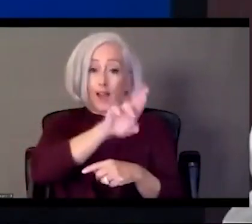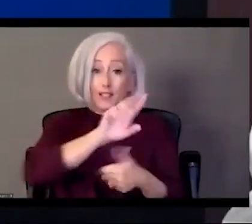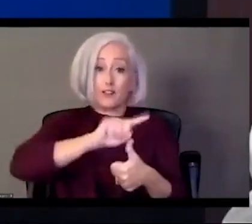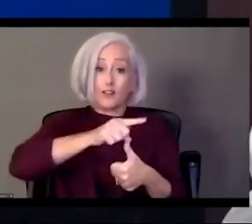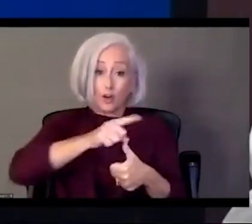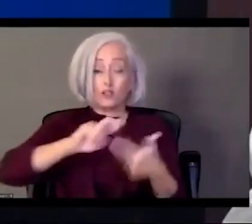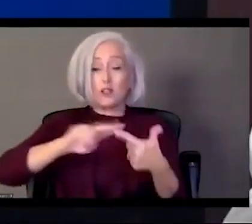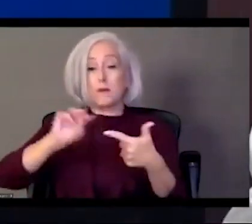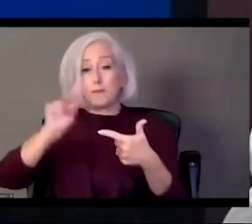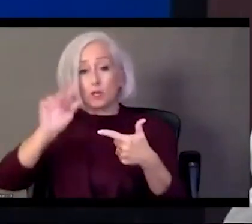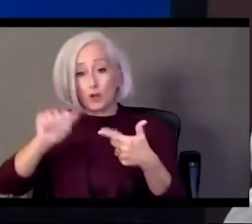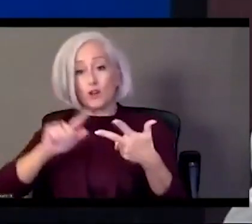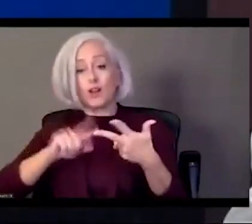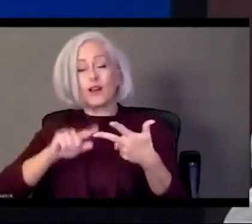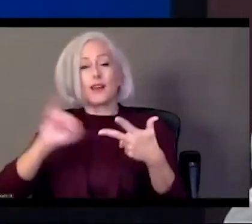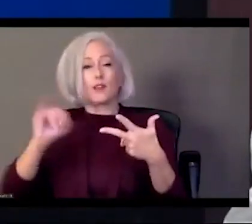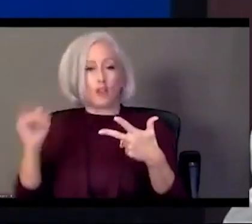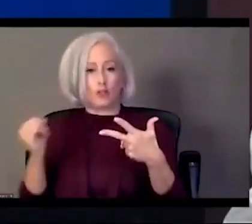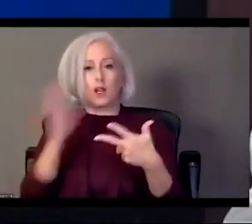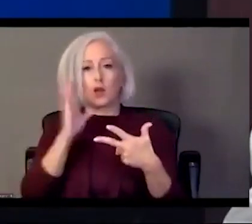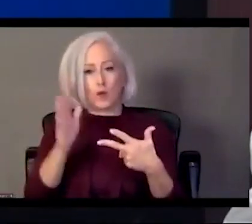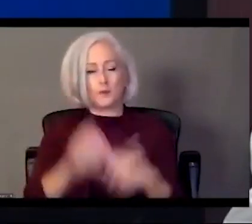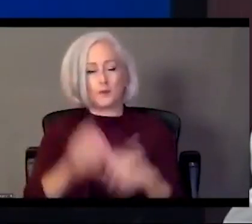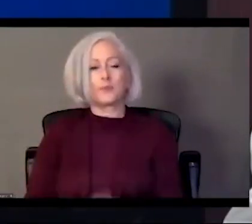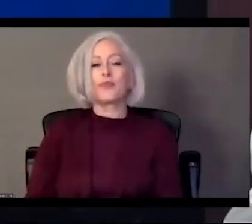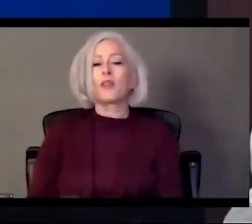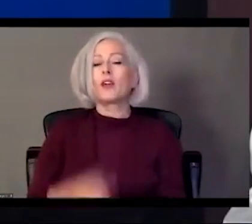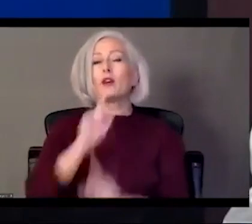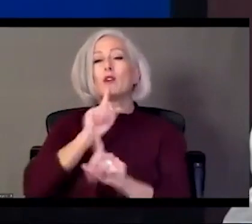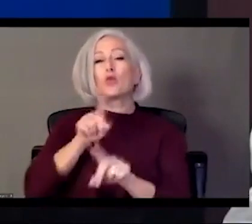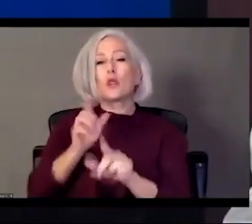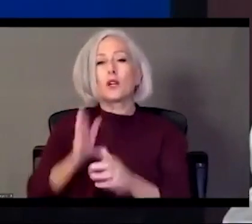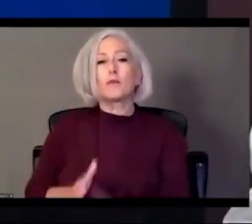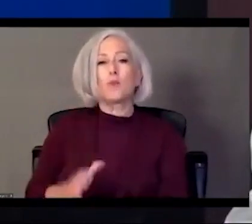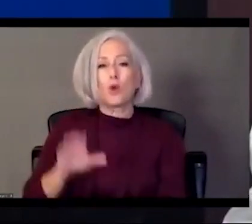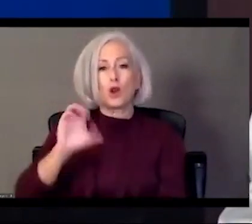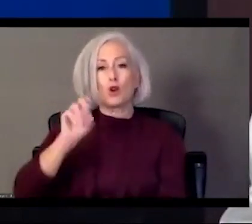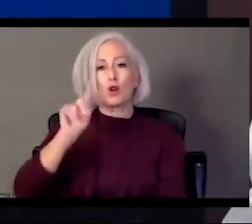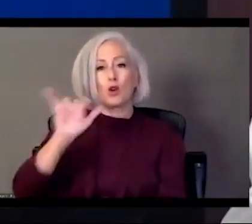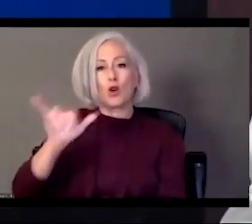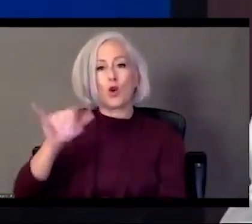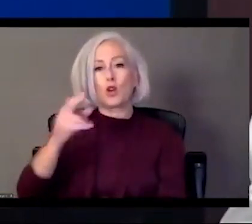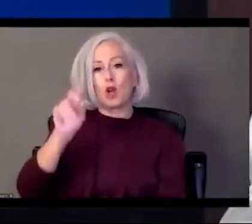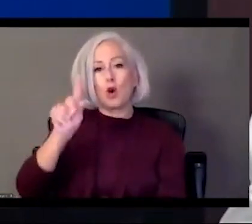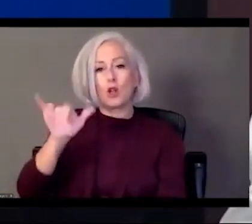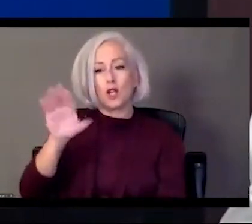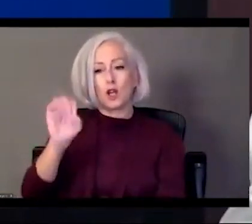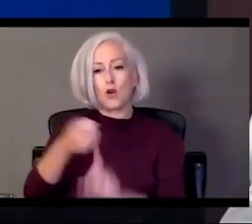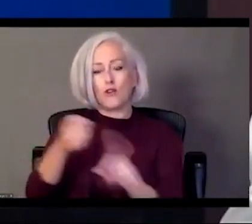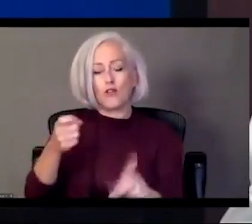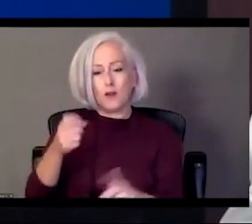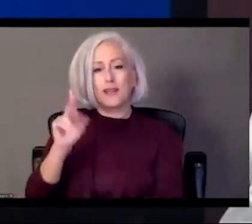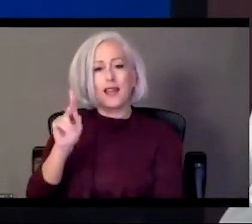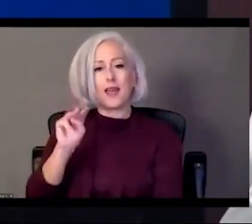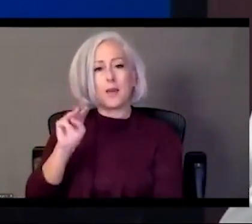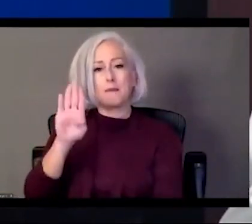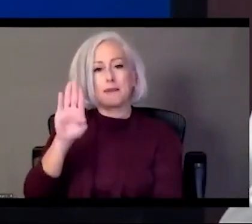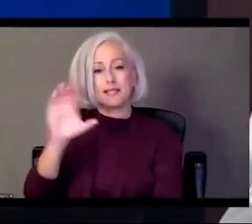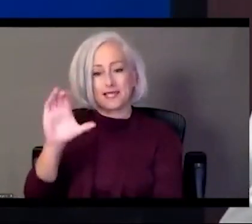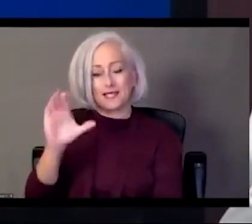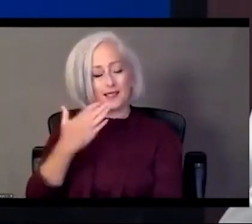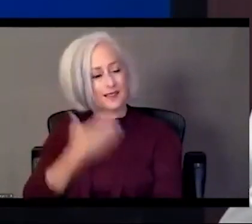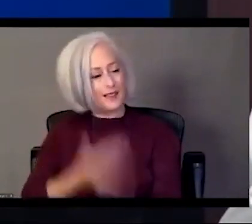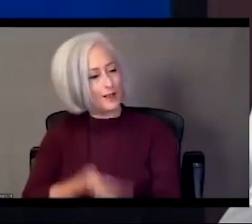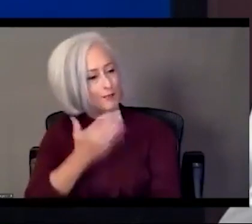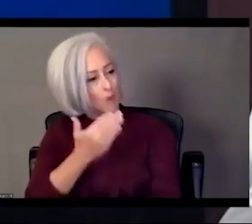questions on the line. Hey, Dr. Stites. Good morning. Cody Holyoke, KMBC. Good morning, Cody. Hey. You've touched